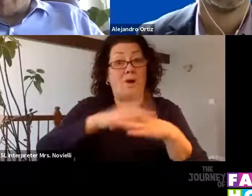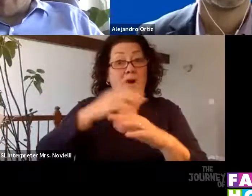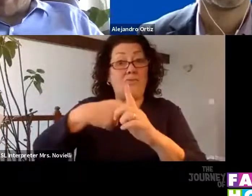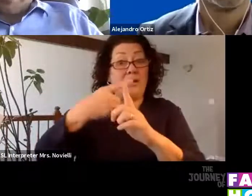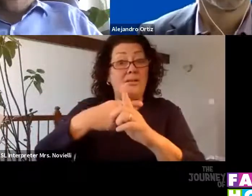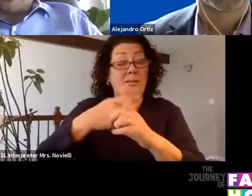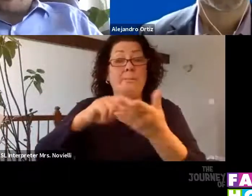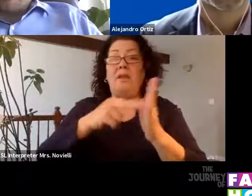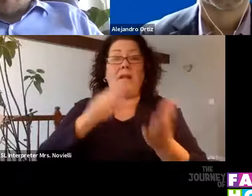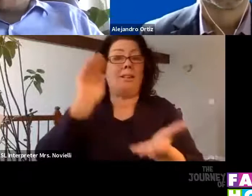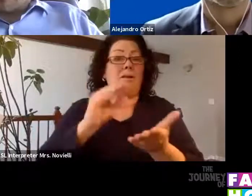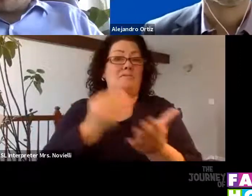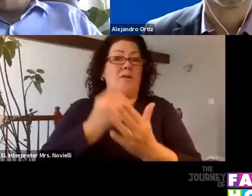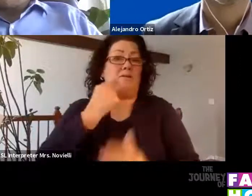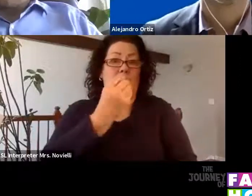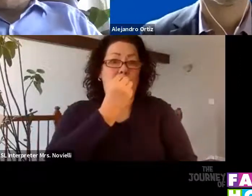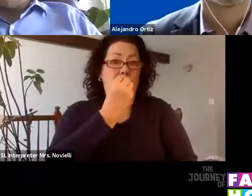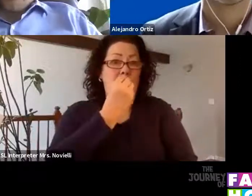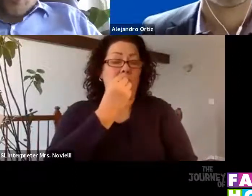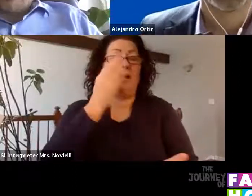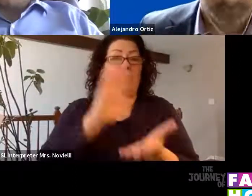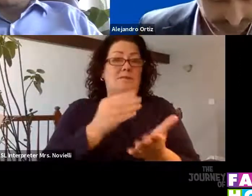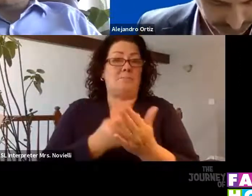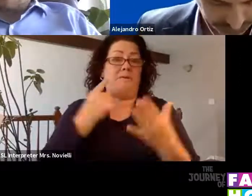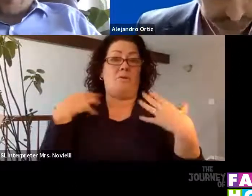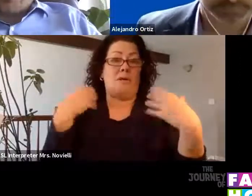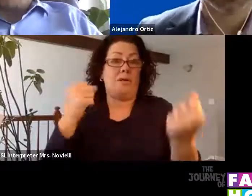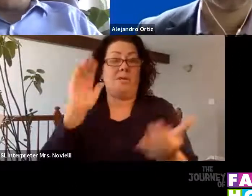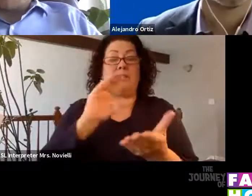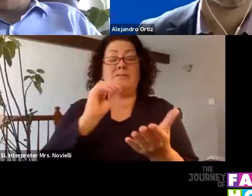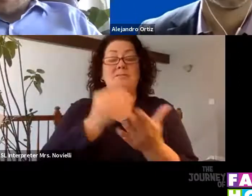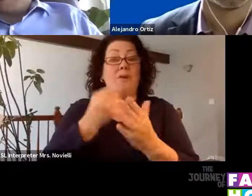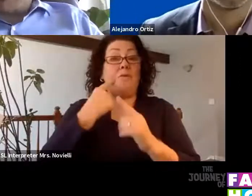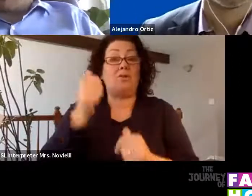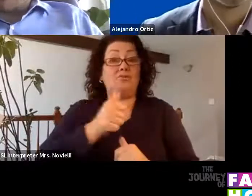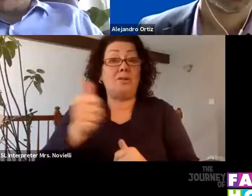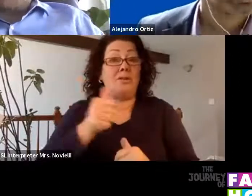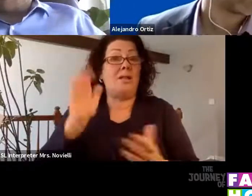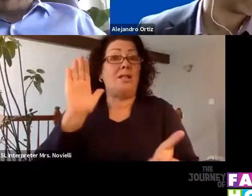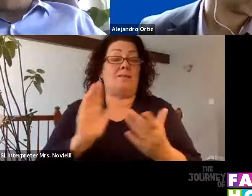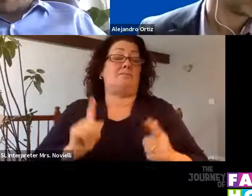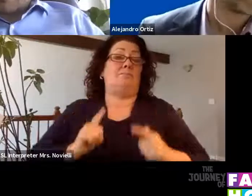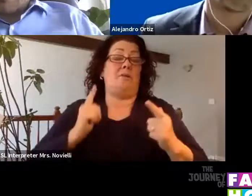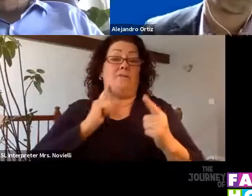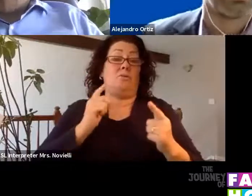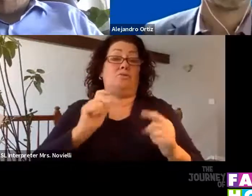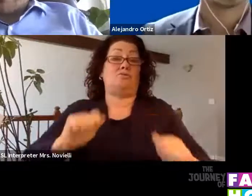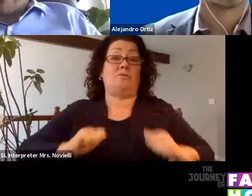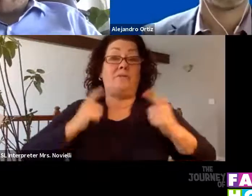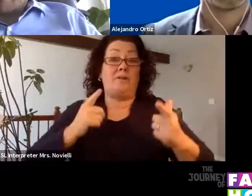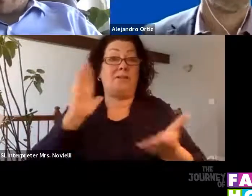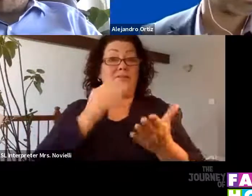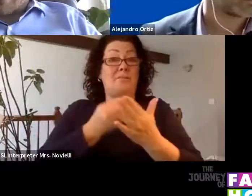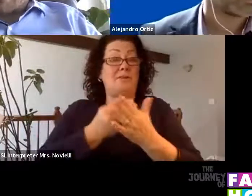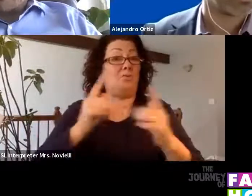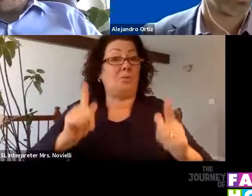for food, right? Less money for healthcare, less money for transit, less money for surviving, and most importantly, less money for living. It's very hard to